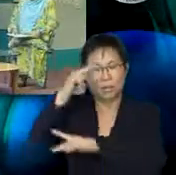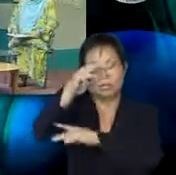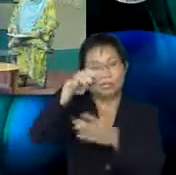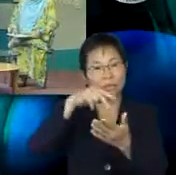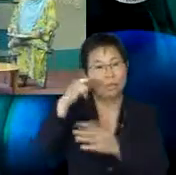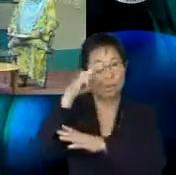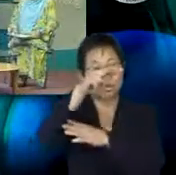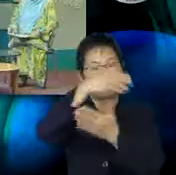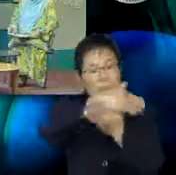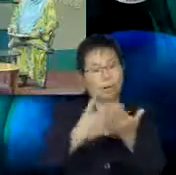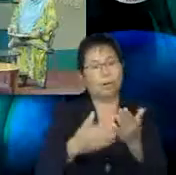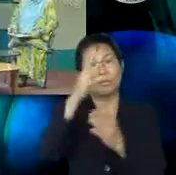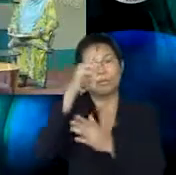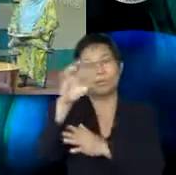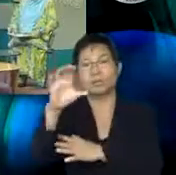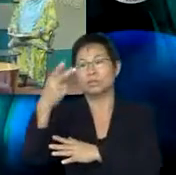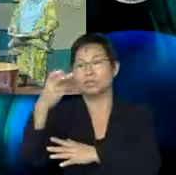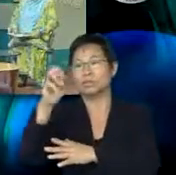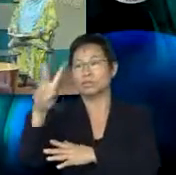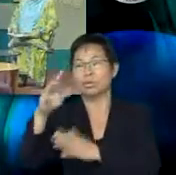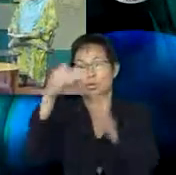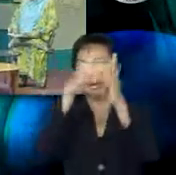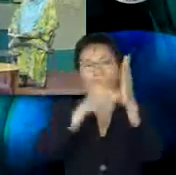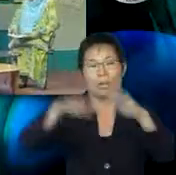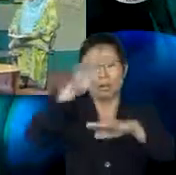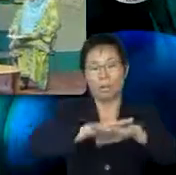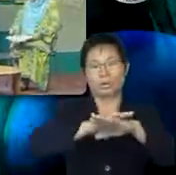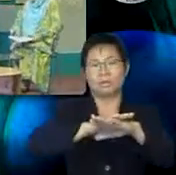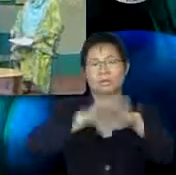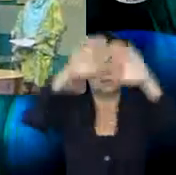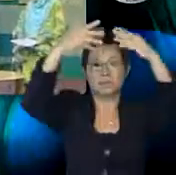this part of Mr. Chu's lesson on the screen.